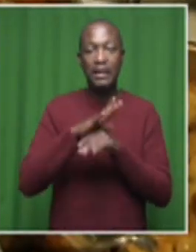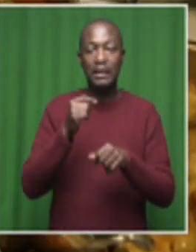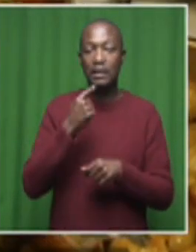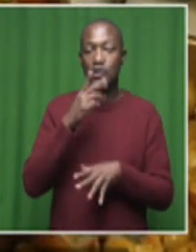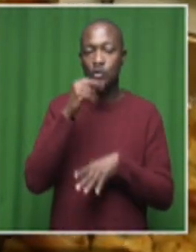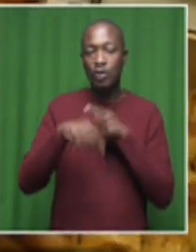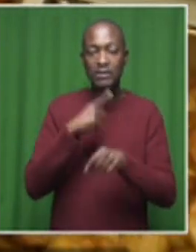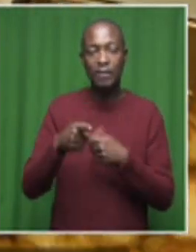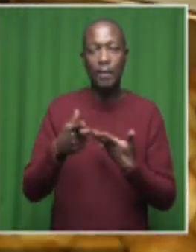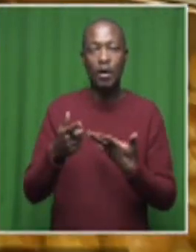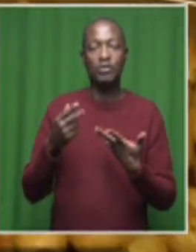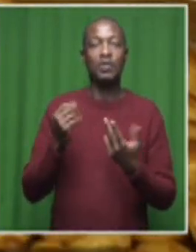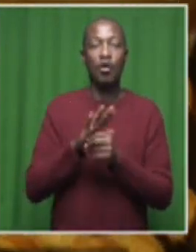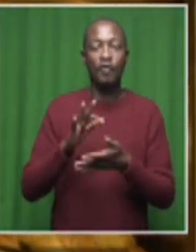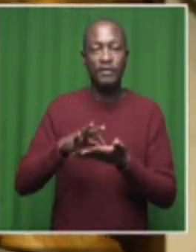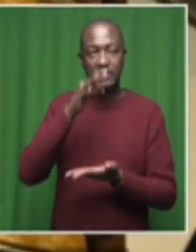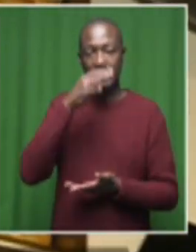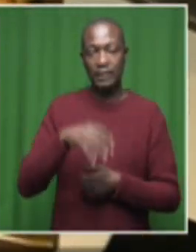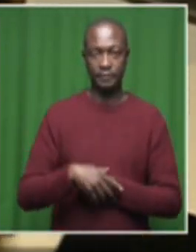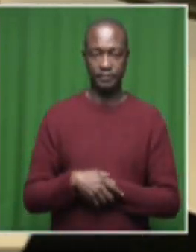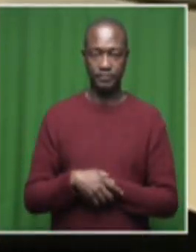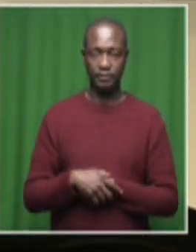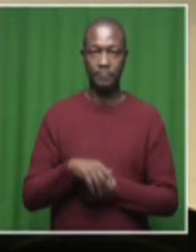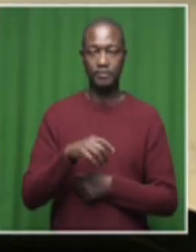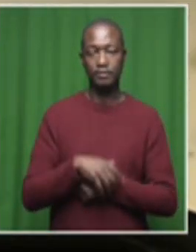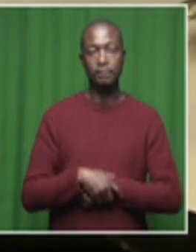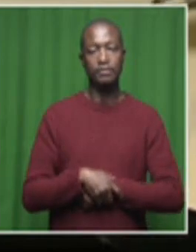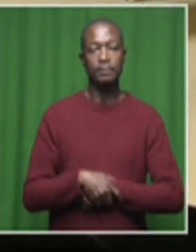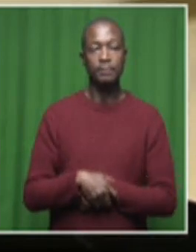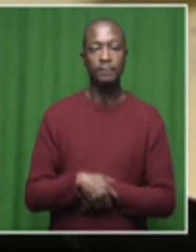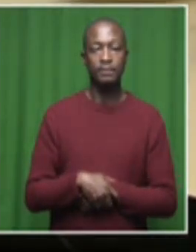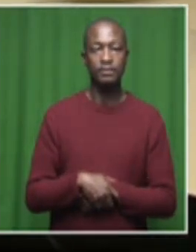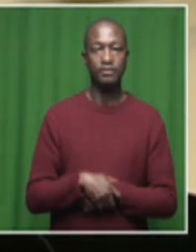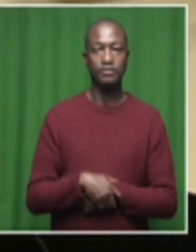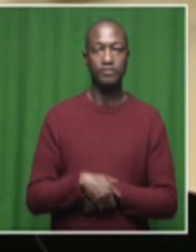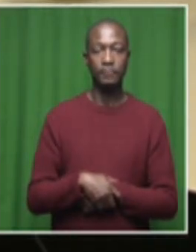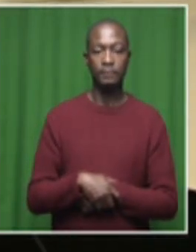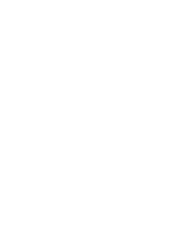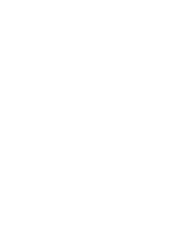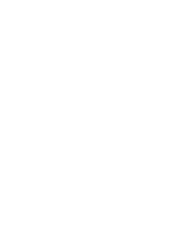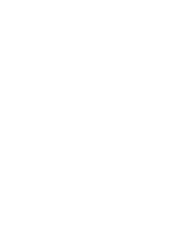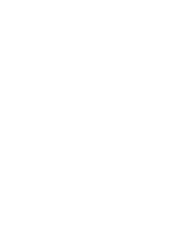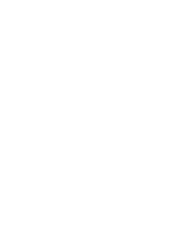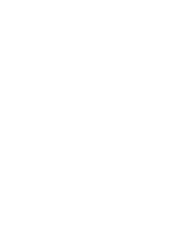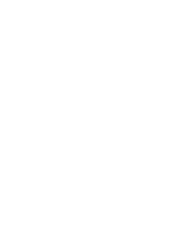expanded roles of snacking. For SABC News, I am Tapelo Moela.